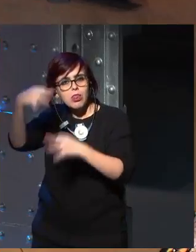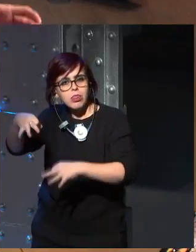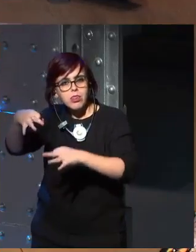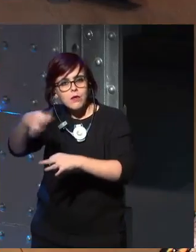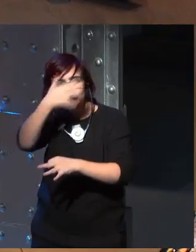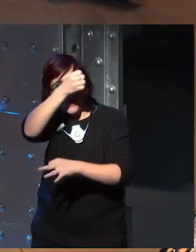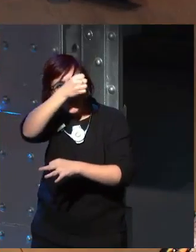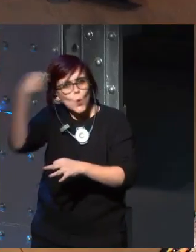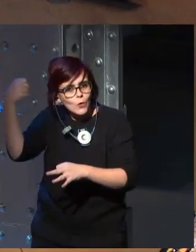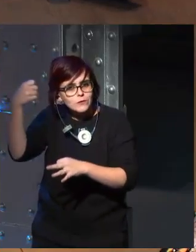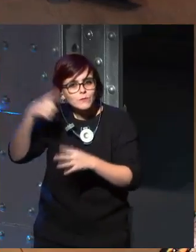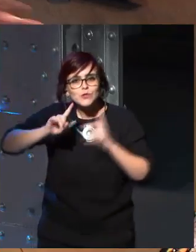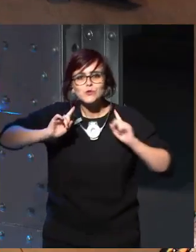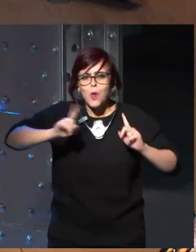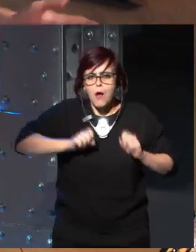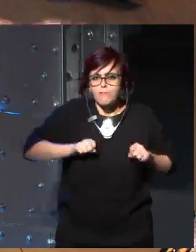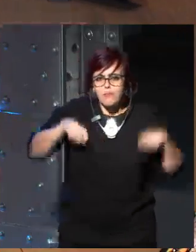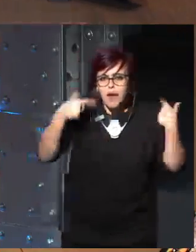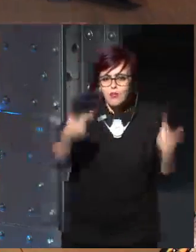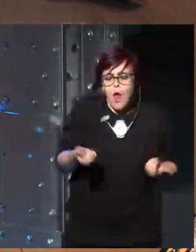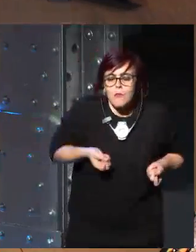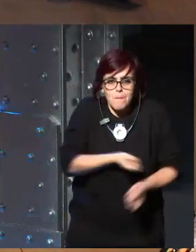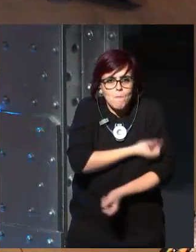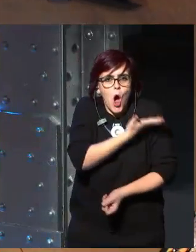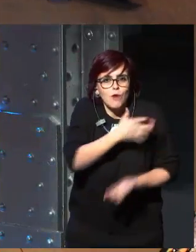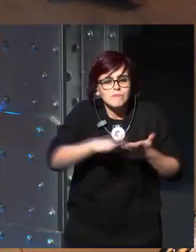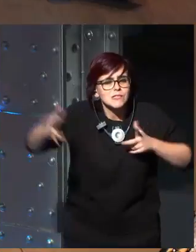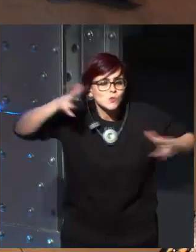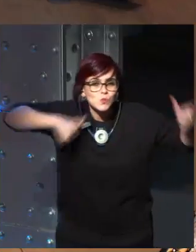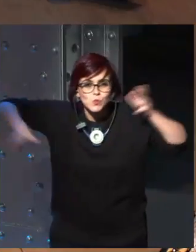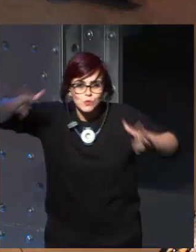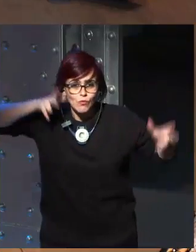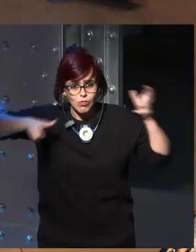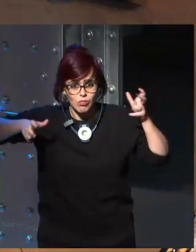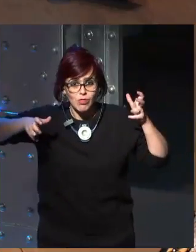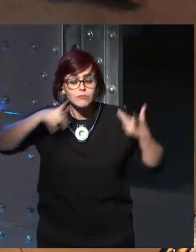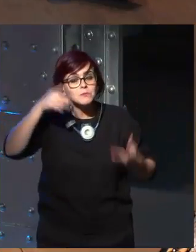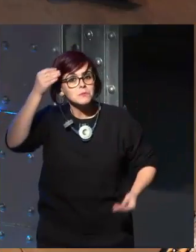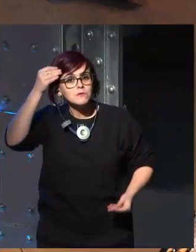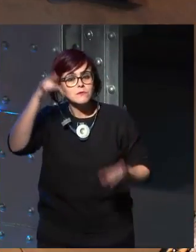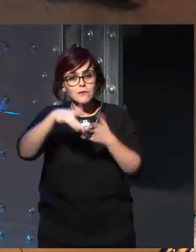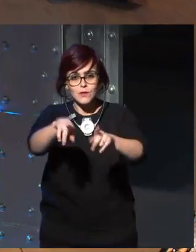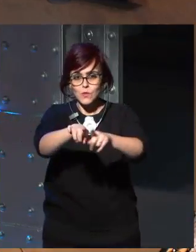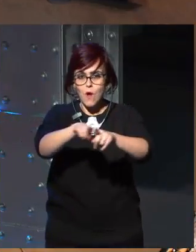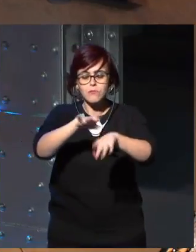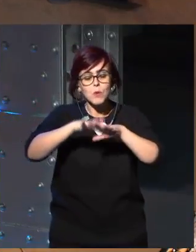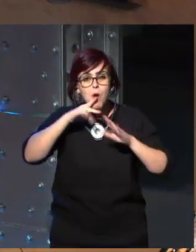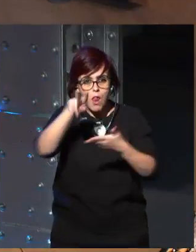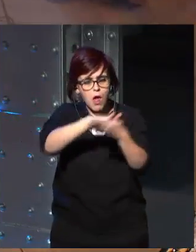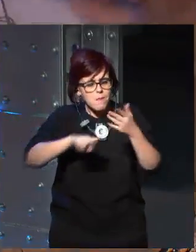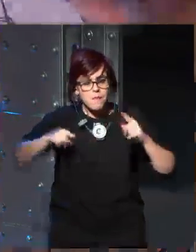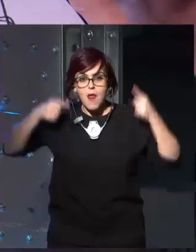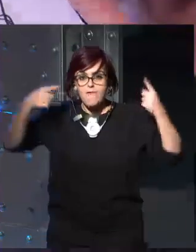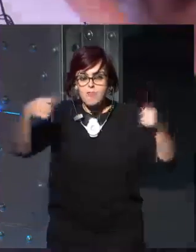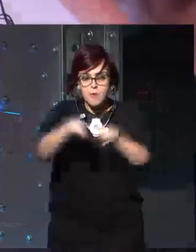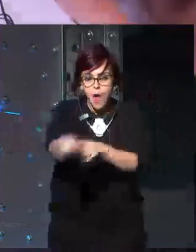can see what's beyond the music. That's not enough to take you out. You just listen to the music. And I think at the moment, when I read the